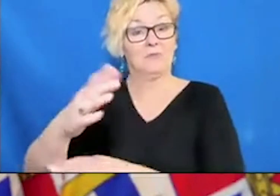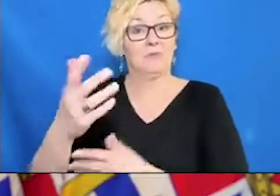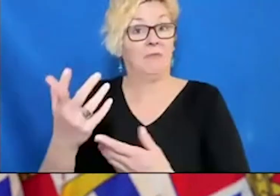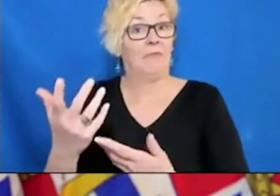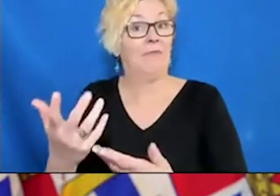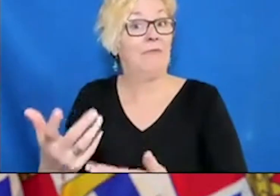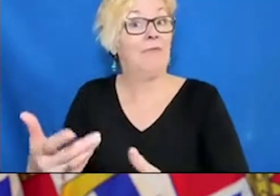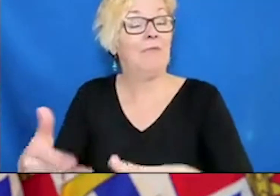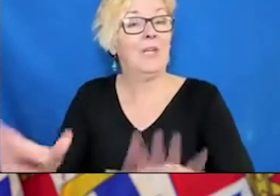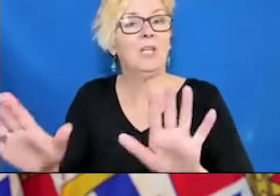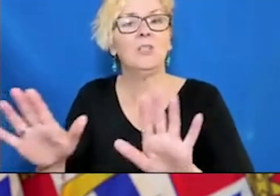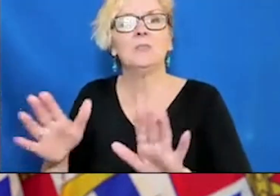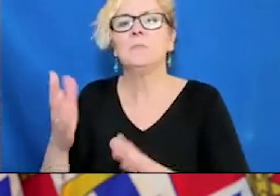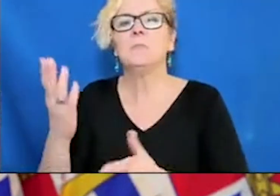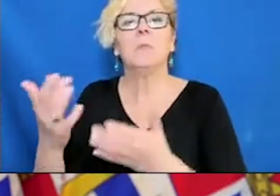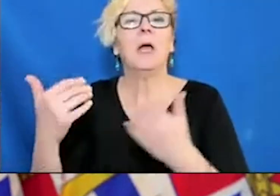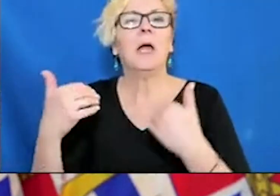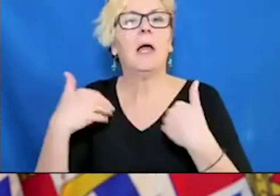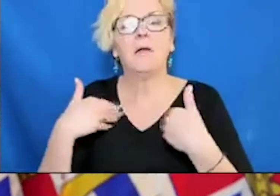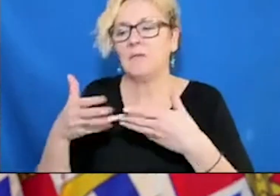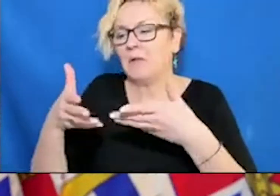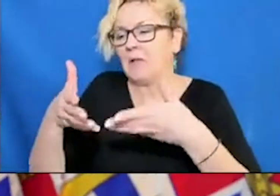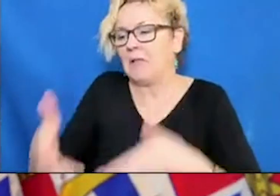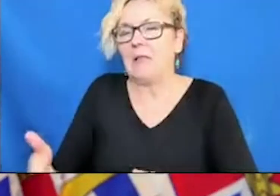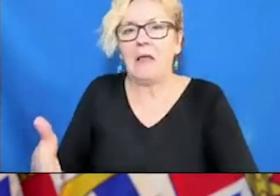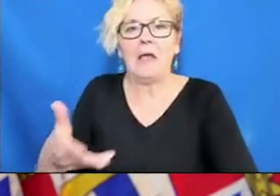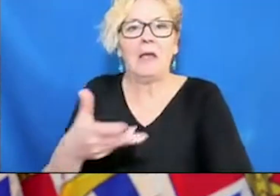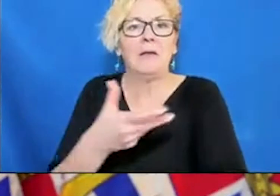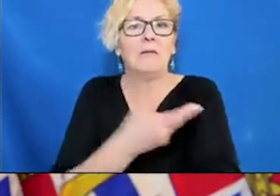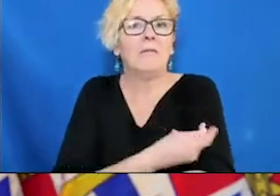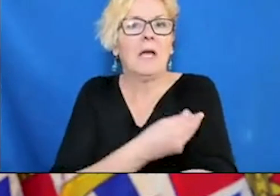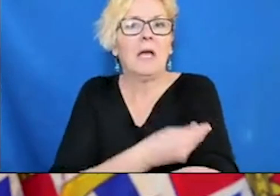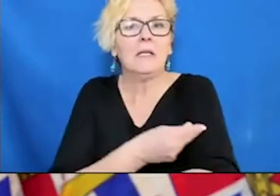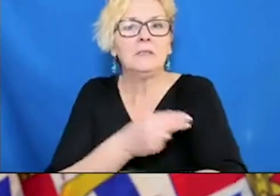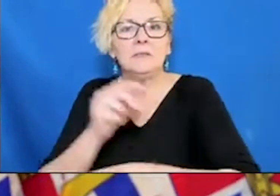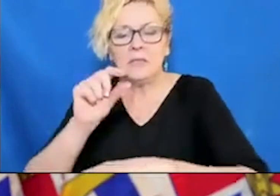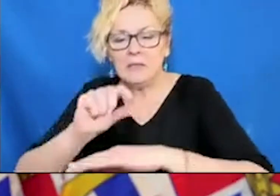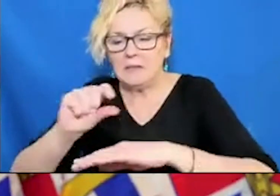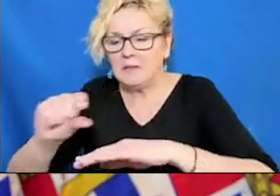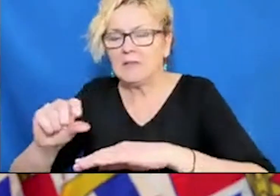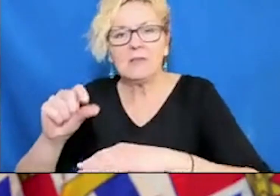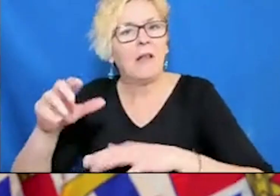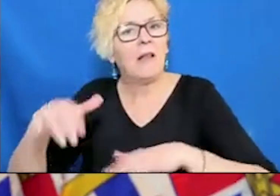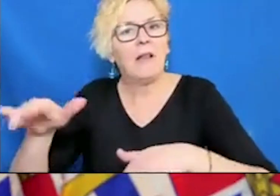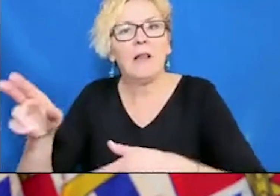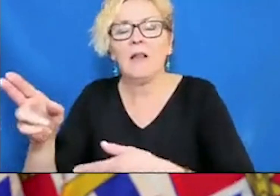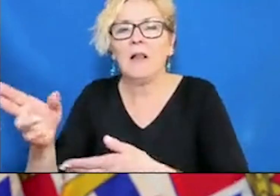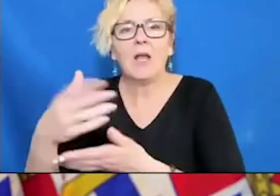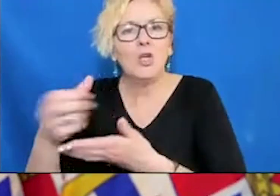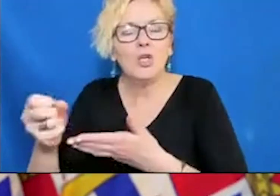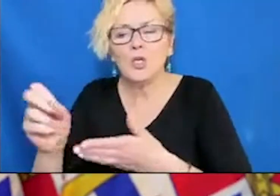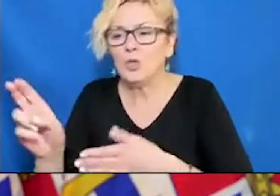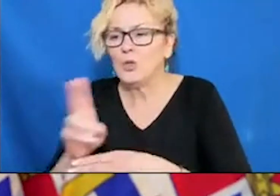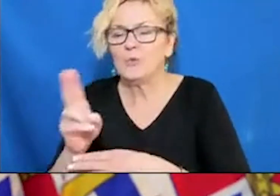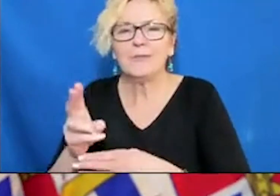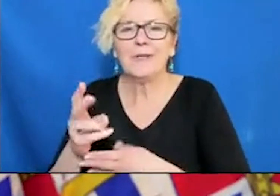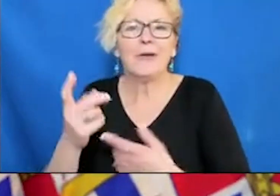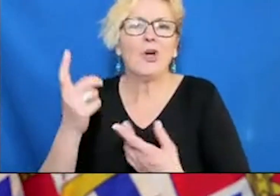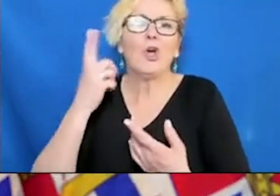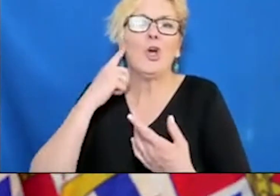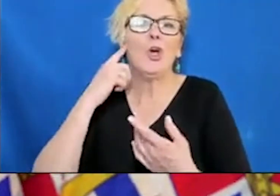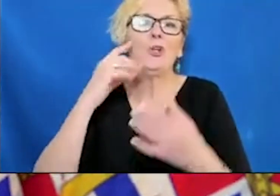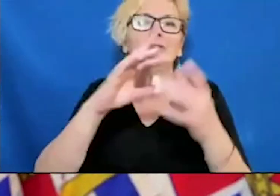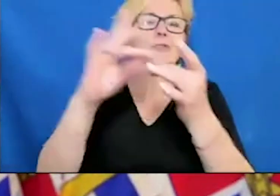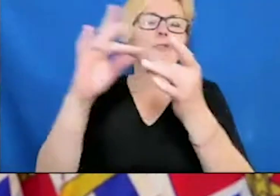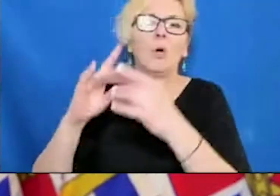maybe they've gone through appointments. We've been hearing some sort of anecdotal reports that, people have yelled across the street, I